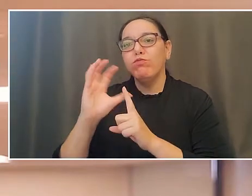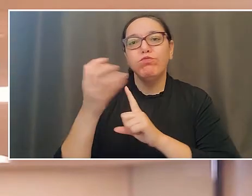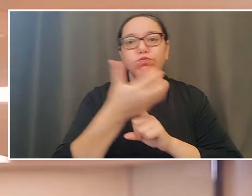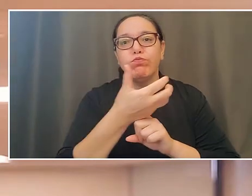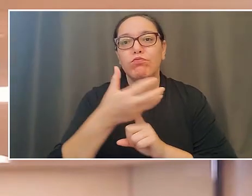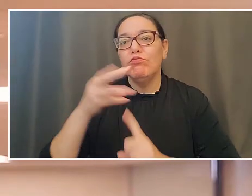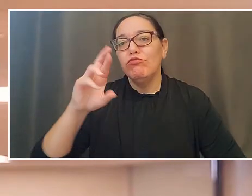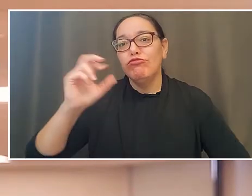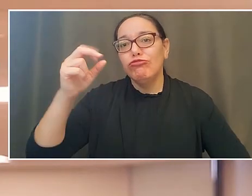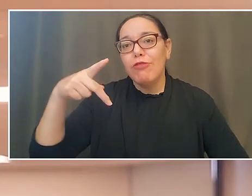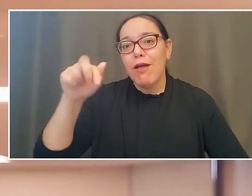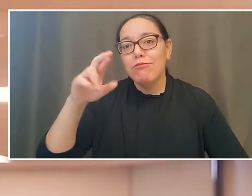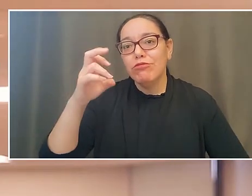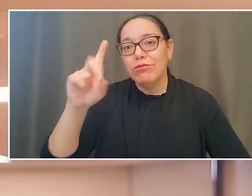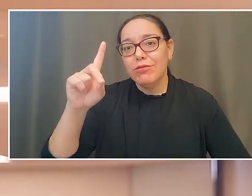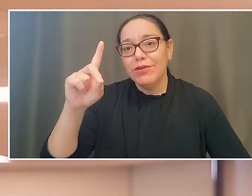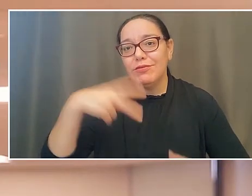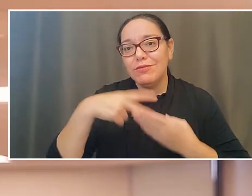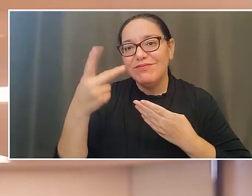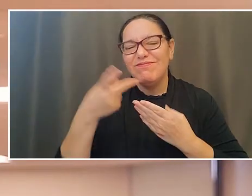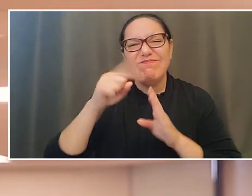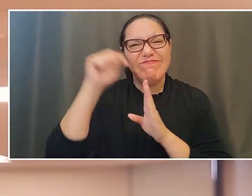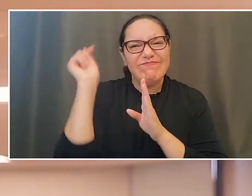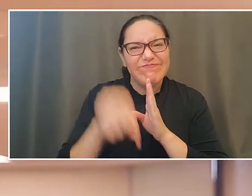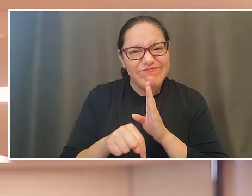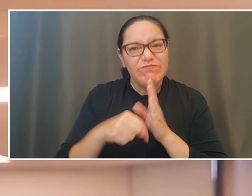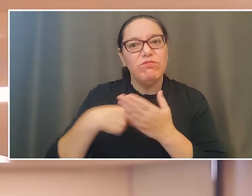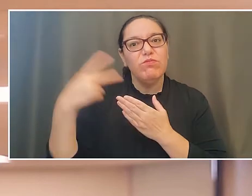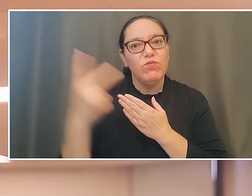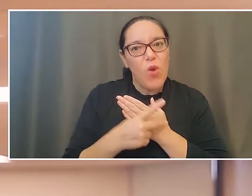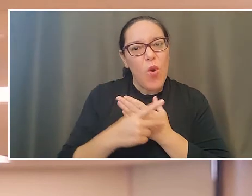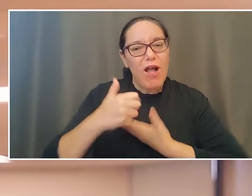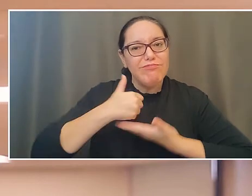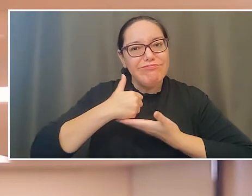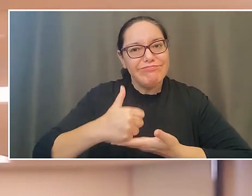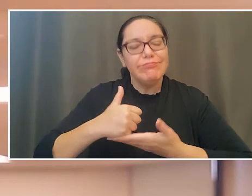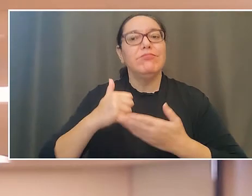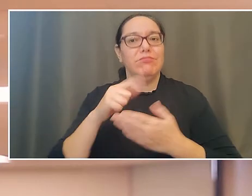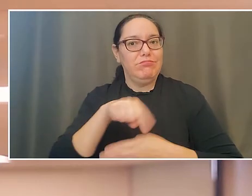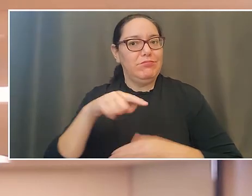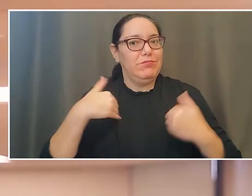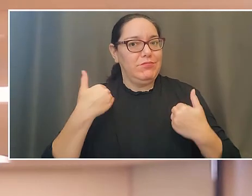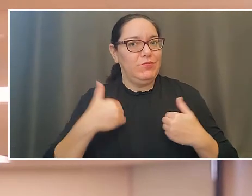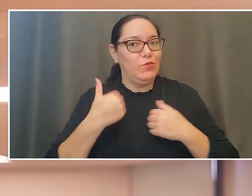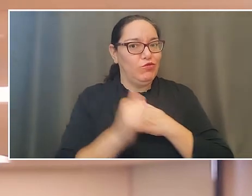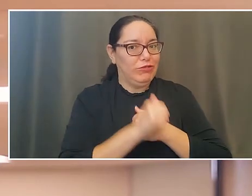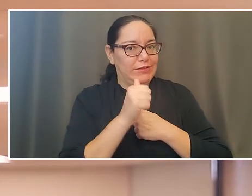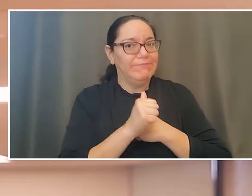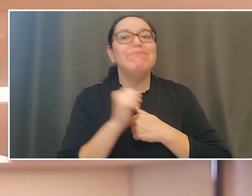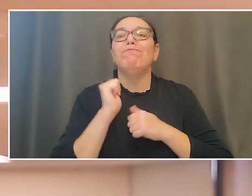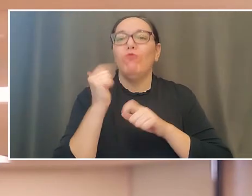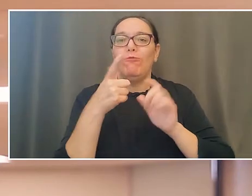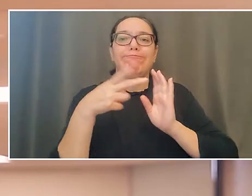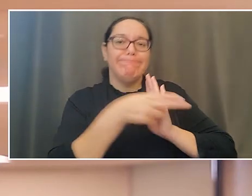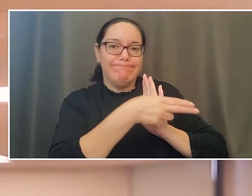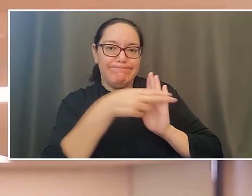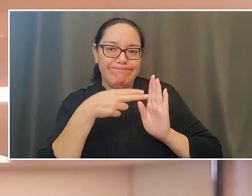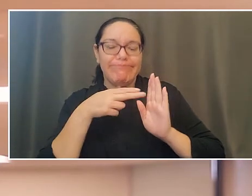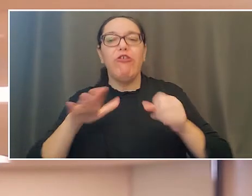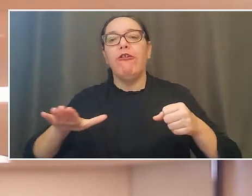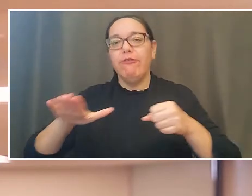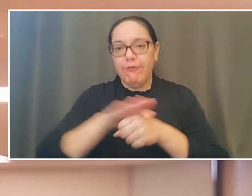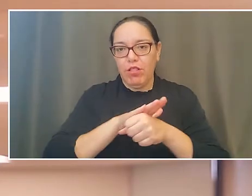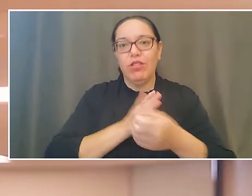intensive behavioral health care programs for at-risk youth, were designated as full-service partnerships in fiscal